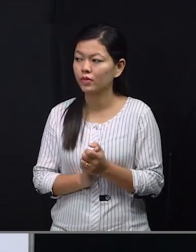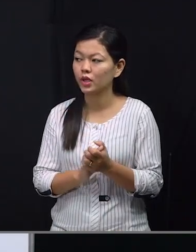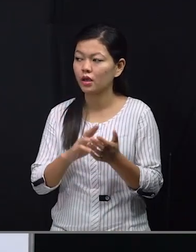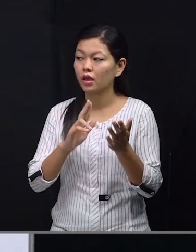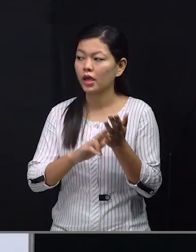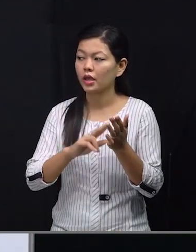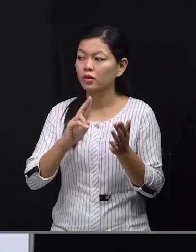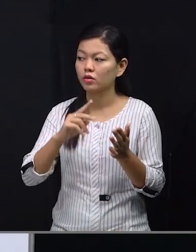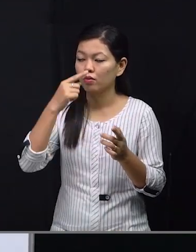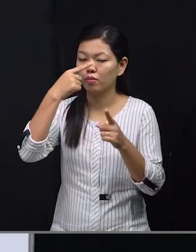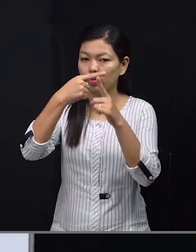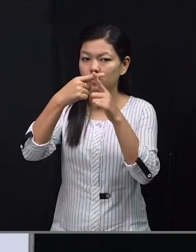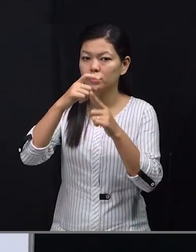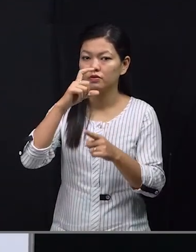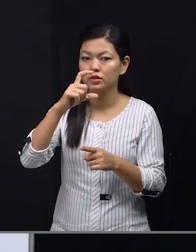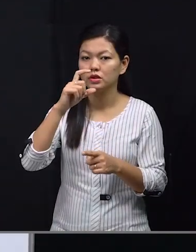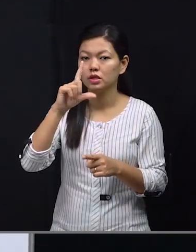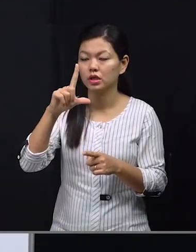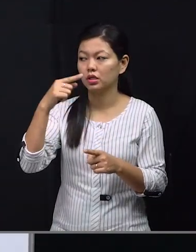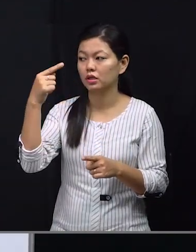Now, if we want